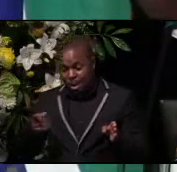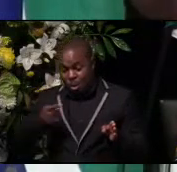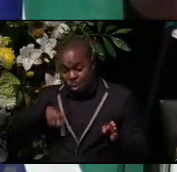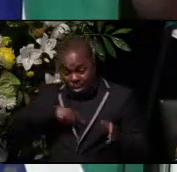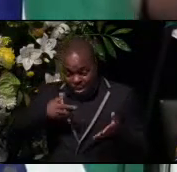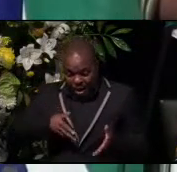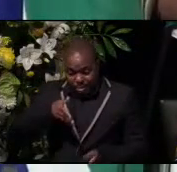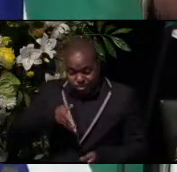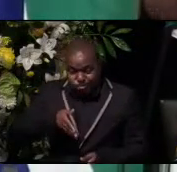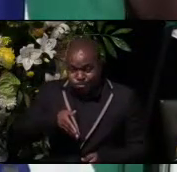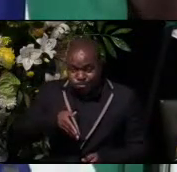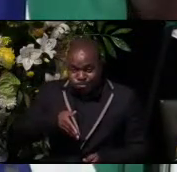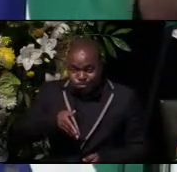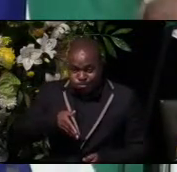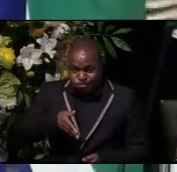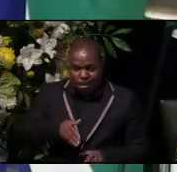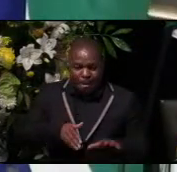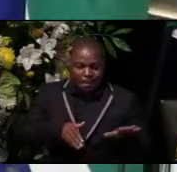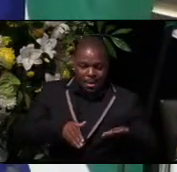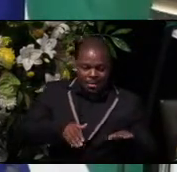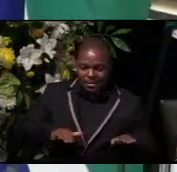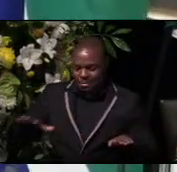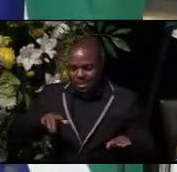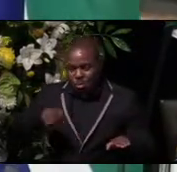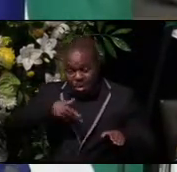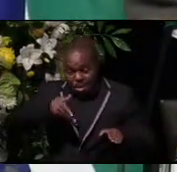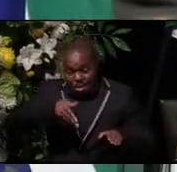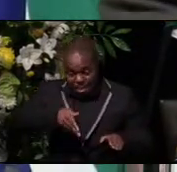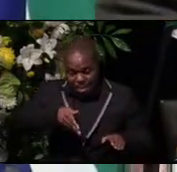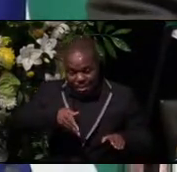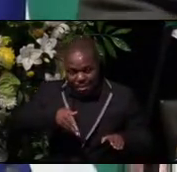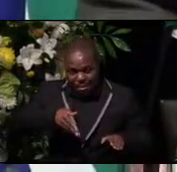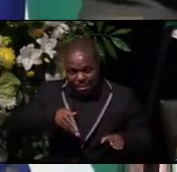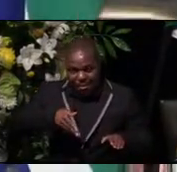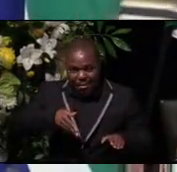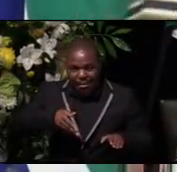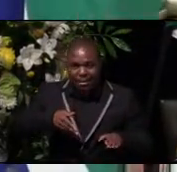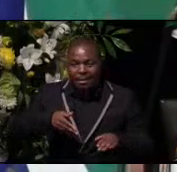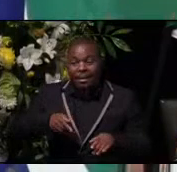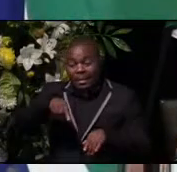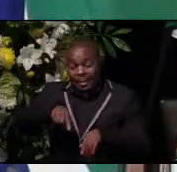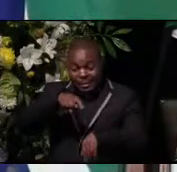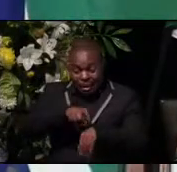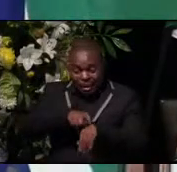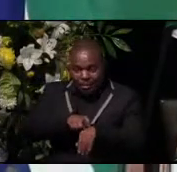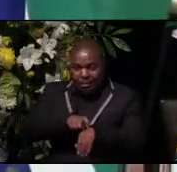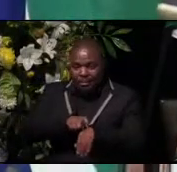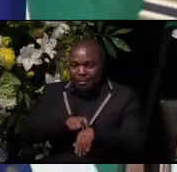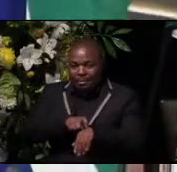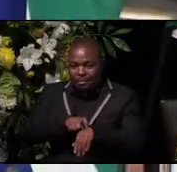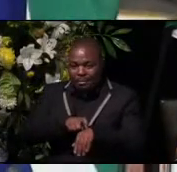in this place between places they tend against each other